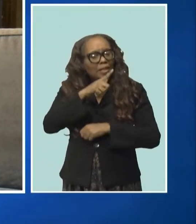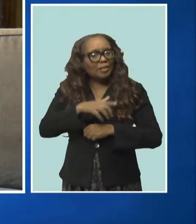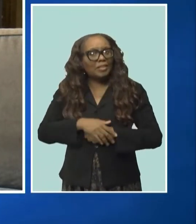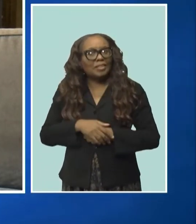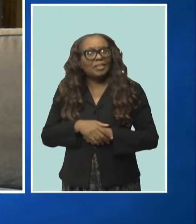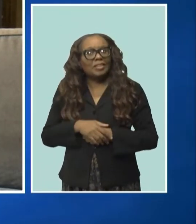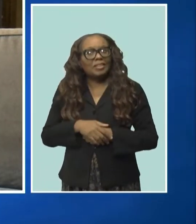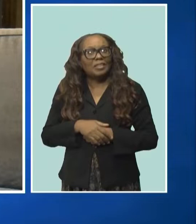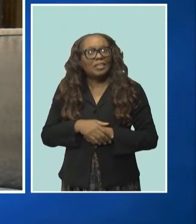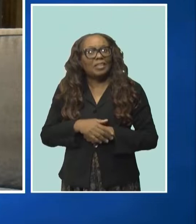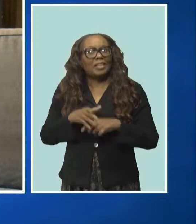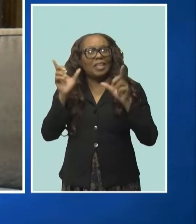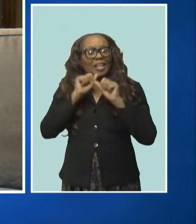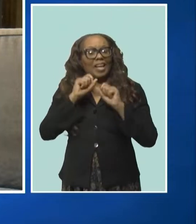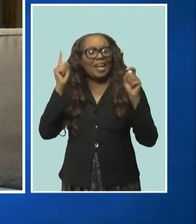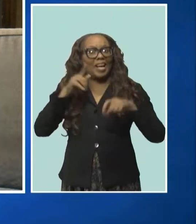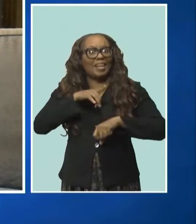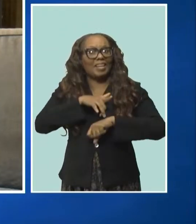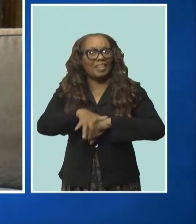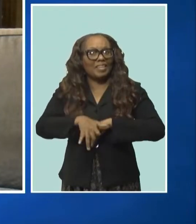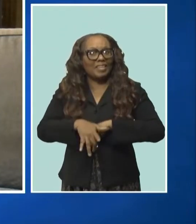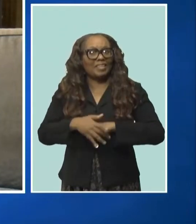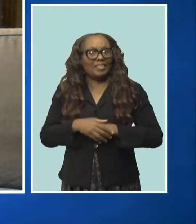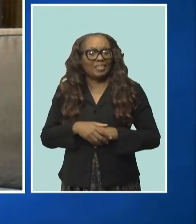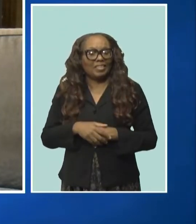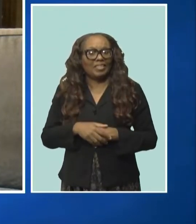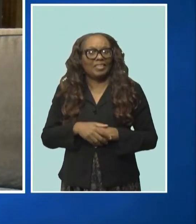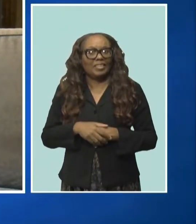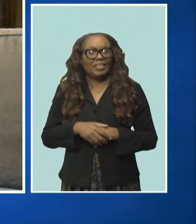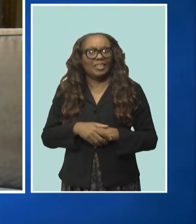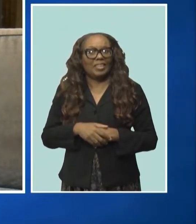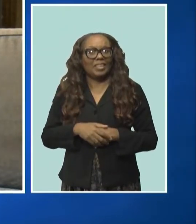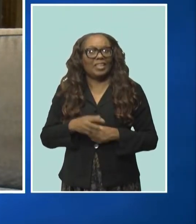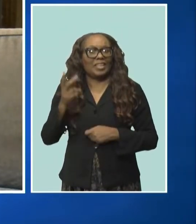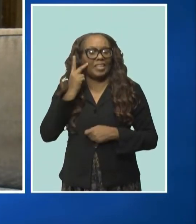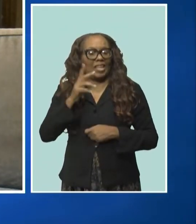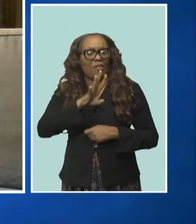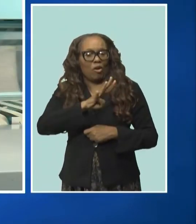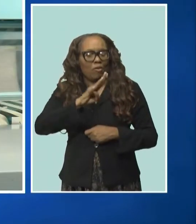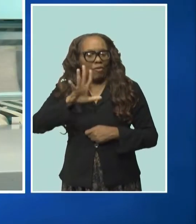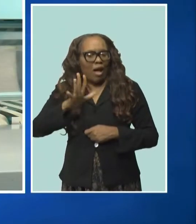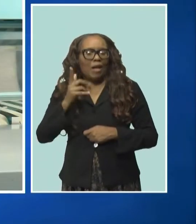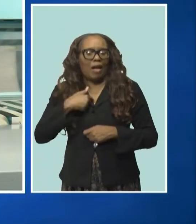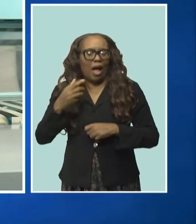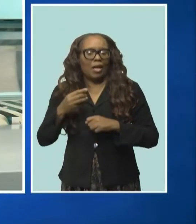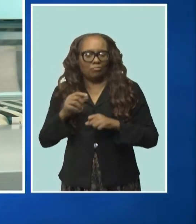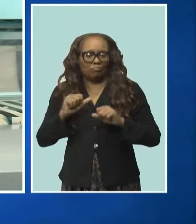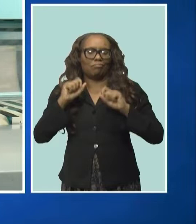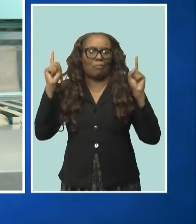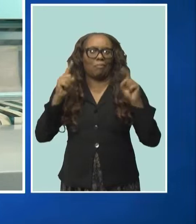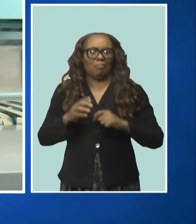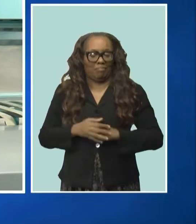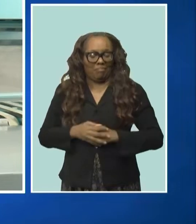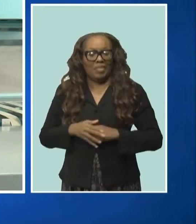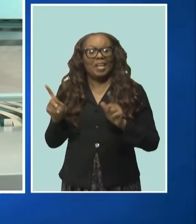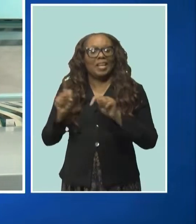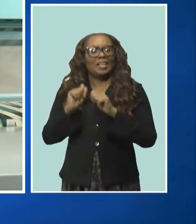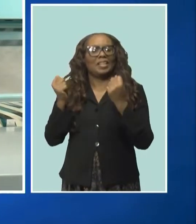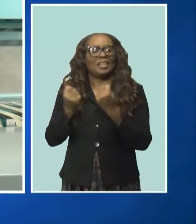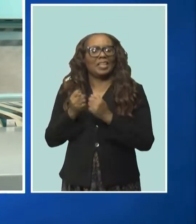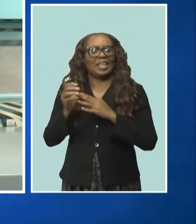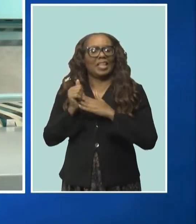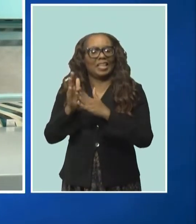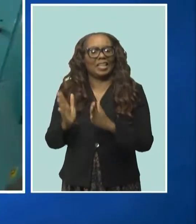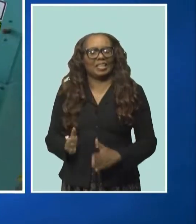You get early time. Yeah. 4:05, yeah, that's early. Team leader Yvette Padmore says once